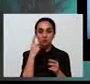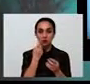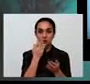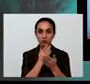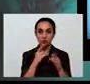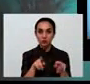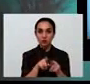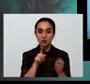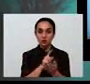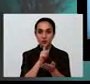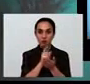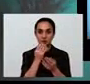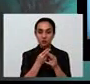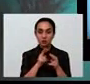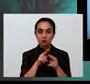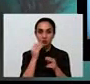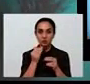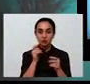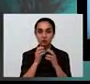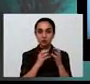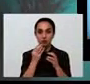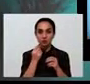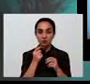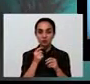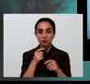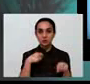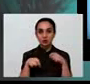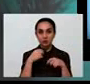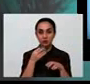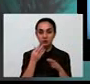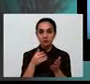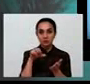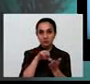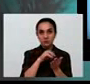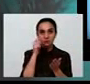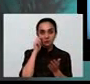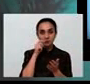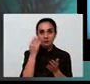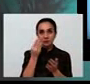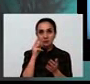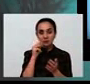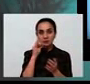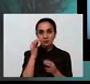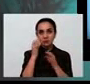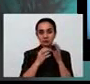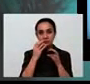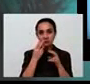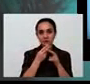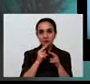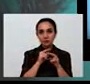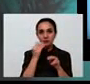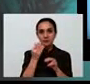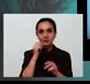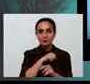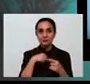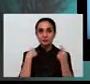beradi? Albatta, mana shu Jahon savdo tashkilotiga kirish, demak, Xitoy tovarlarini butun dunyoga, demak, mana shu o'sha